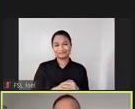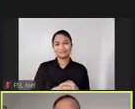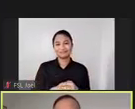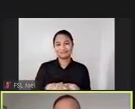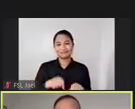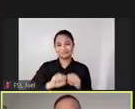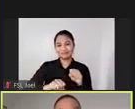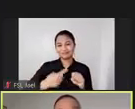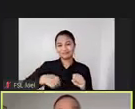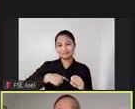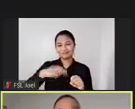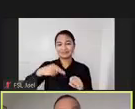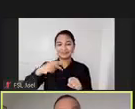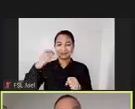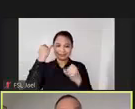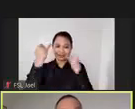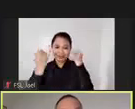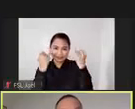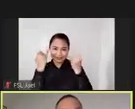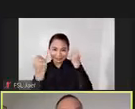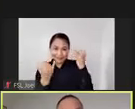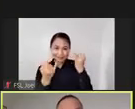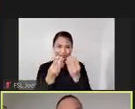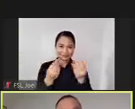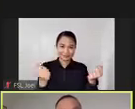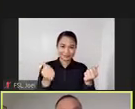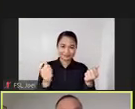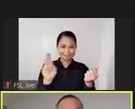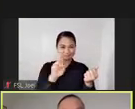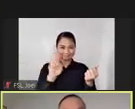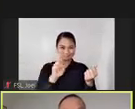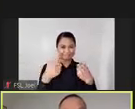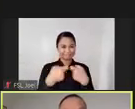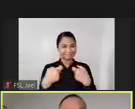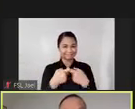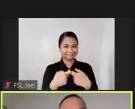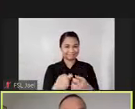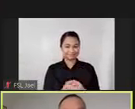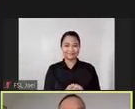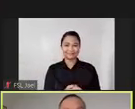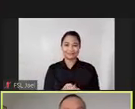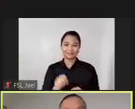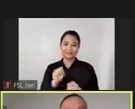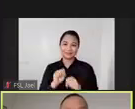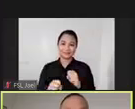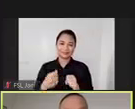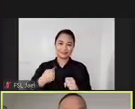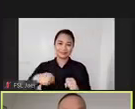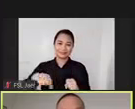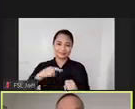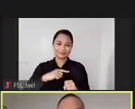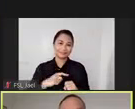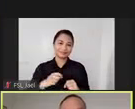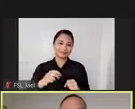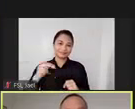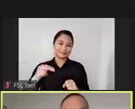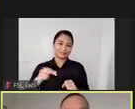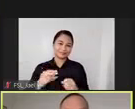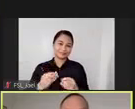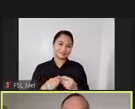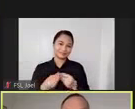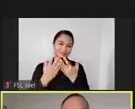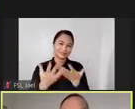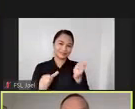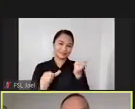includes providing assistance for service wires, metering centers, or electrical facilities extensions. And, you know, working with